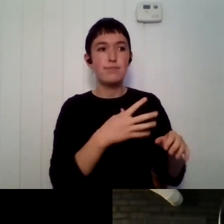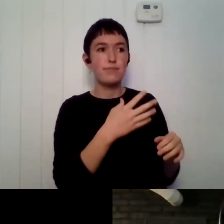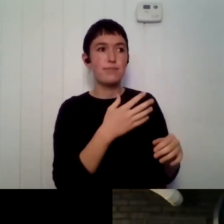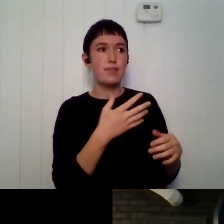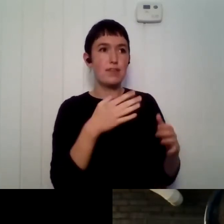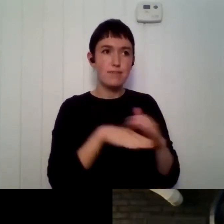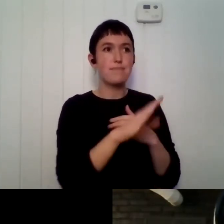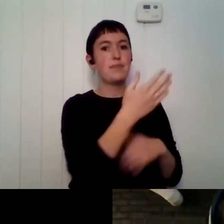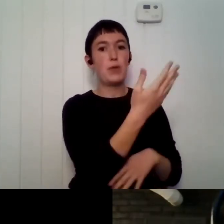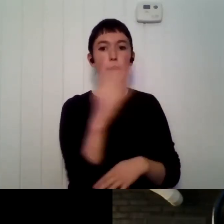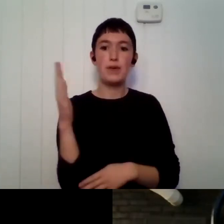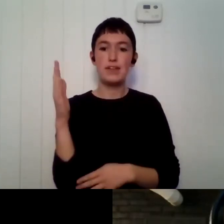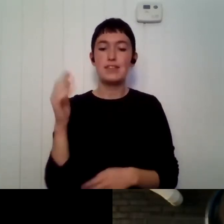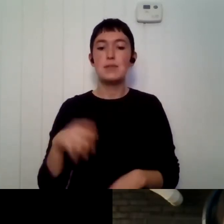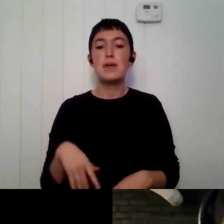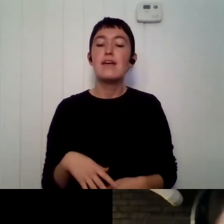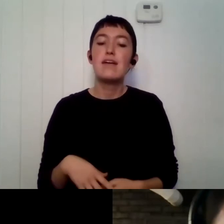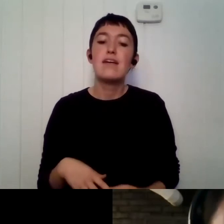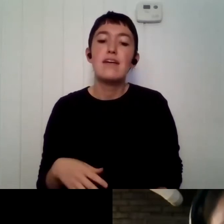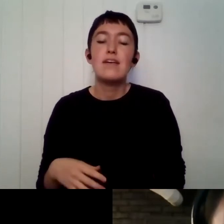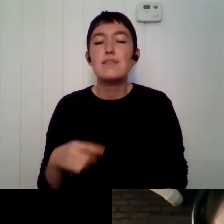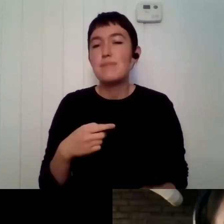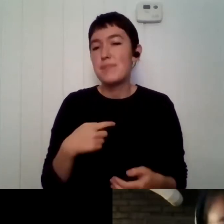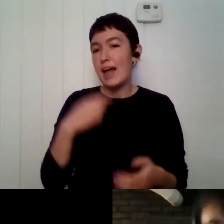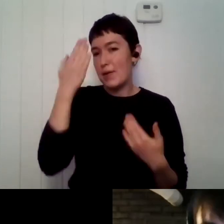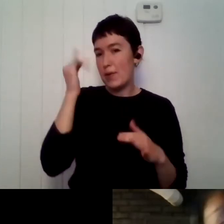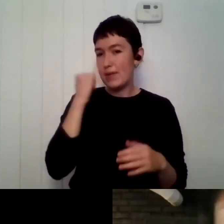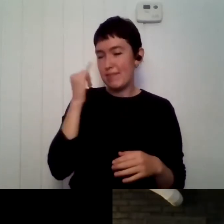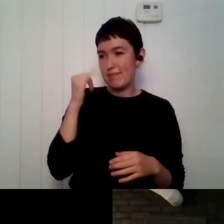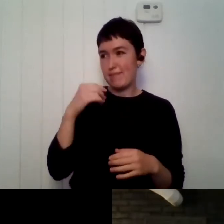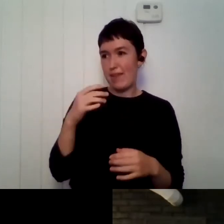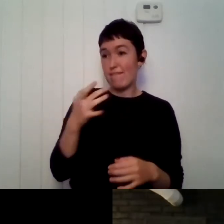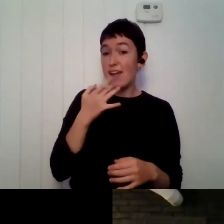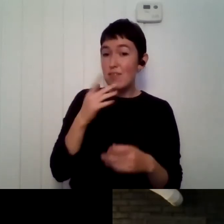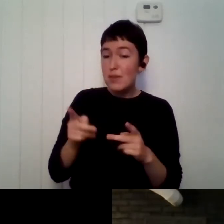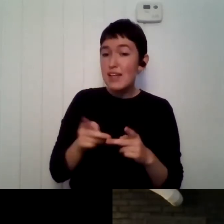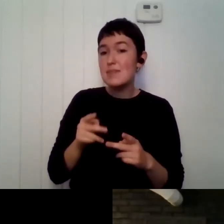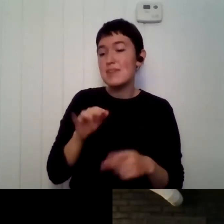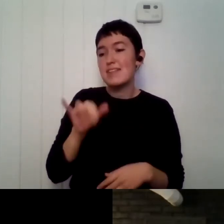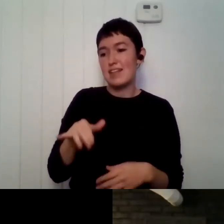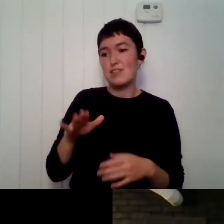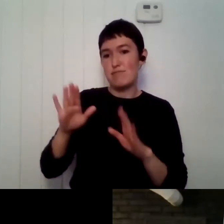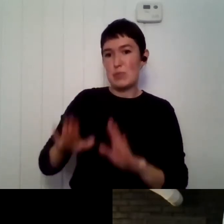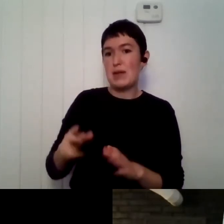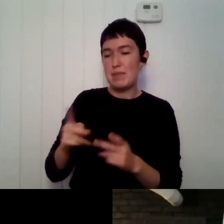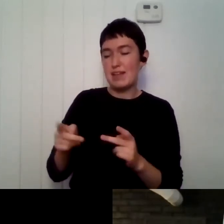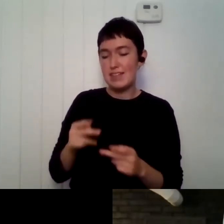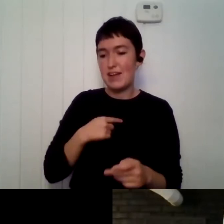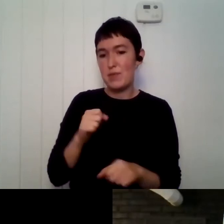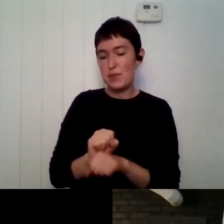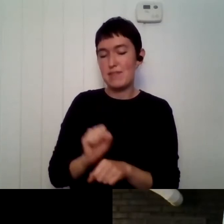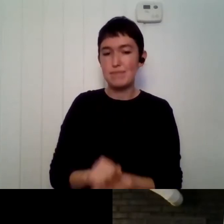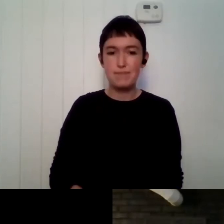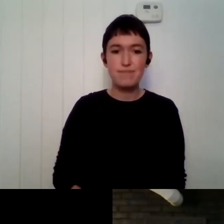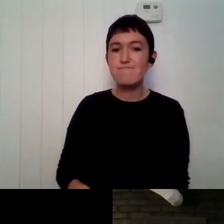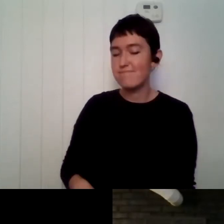nice. But I don't know if I have a single favorite place. Maybe that's just my favorite place I've worked so far. Cool. Sounds good. Next question is, what